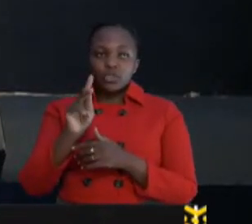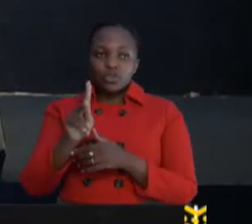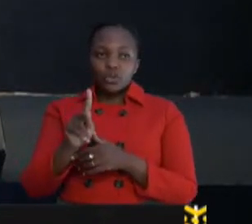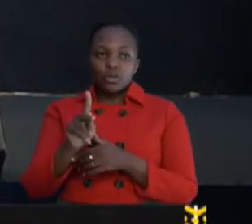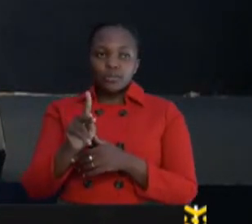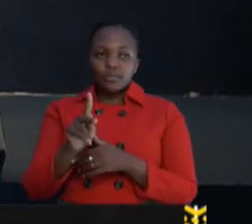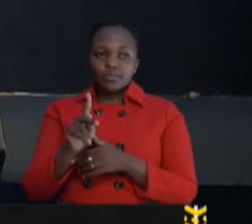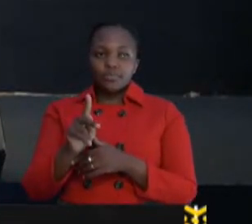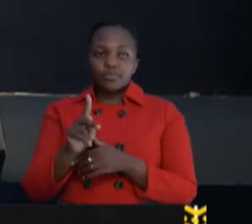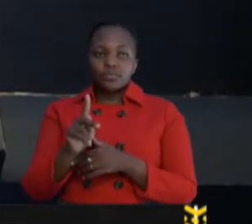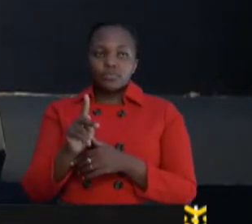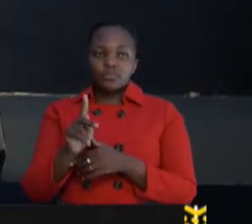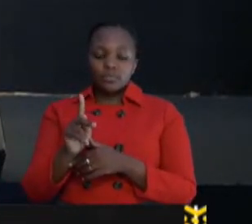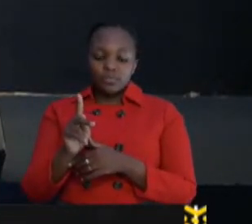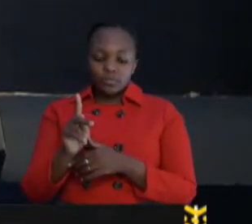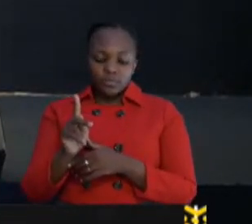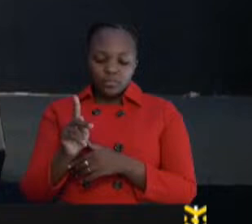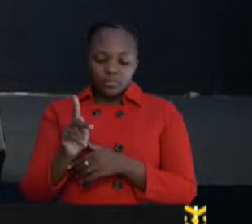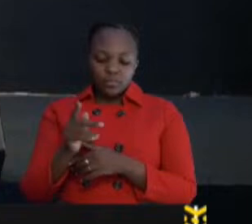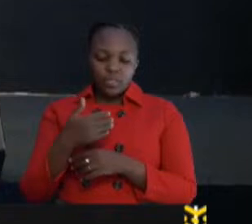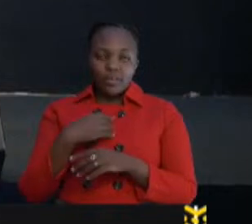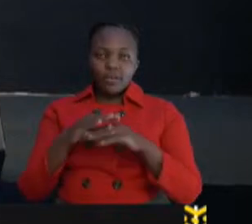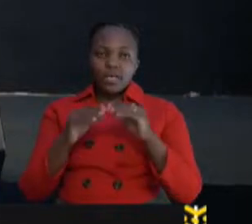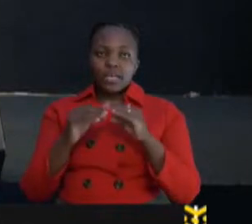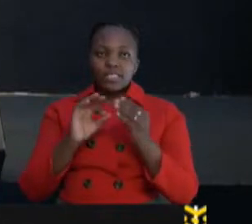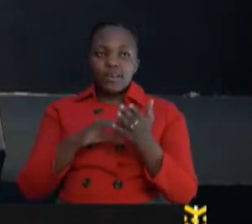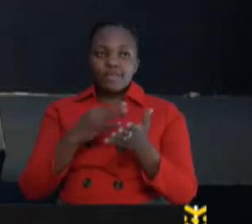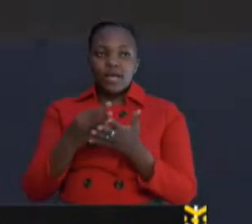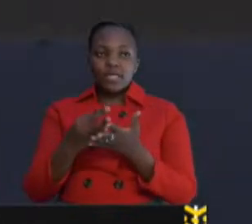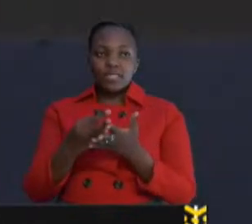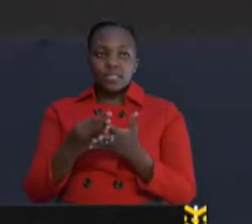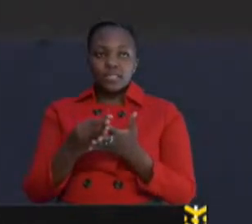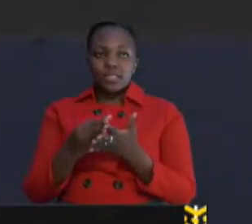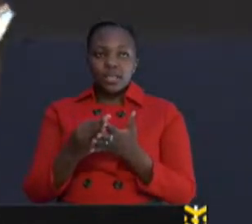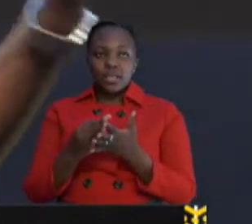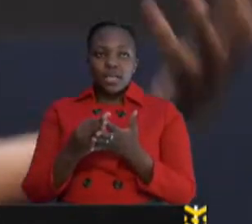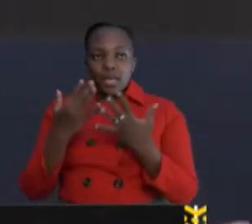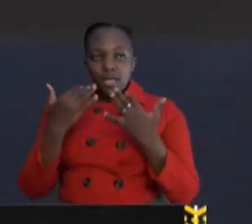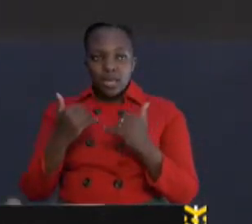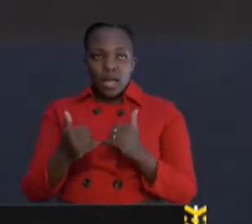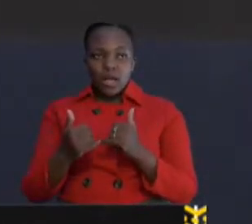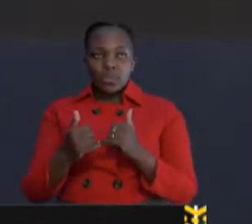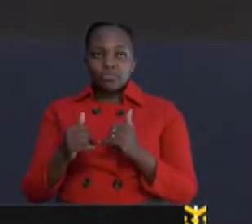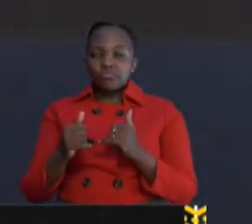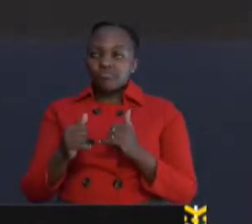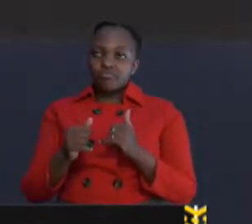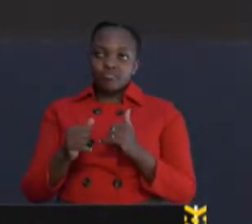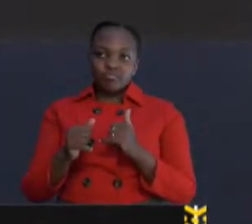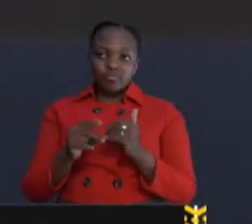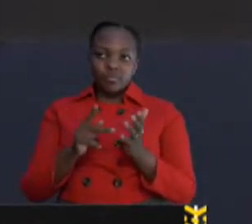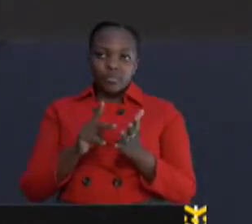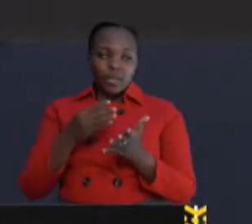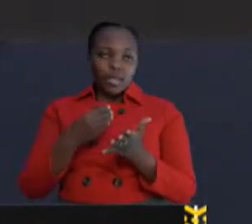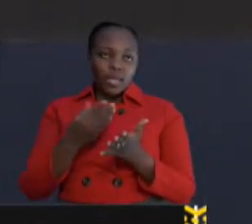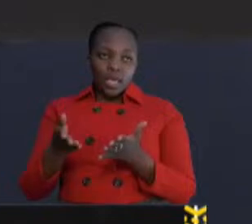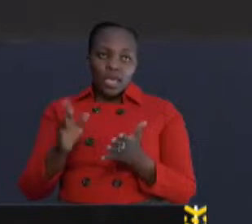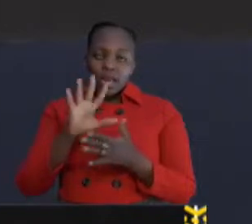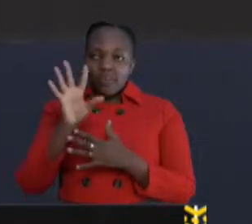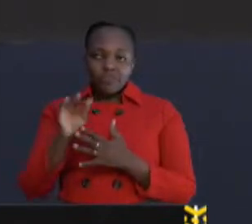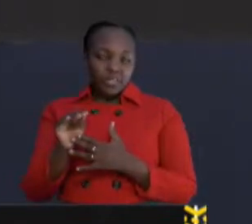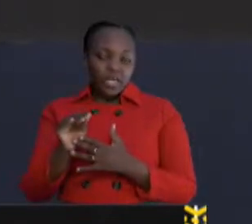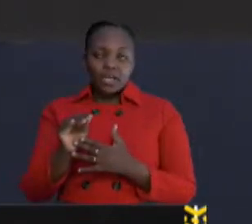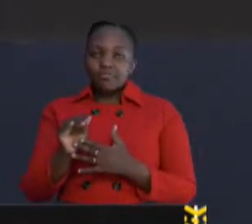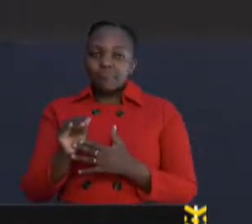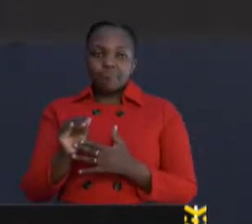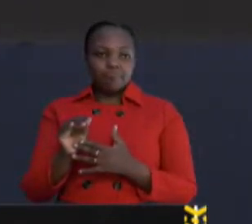you're describing, the TikTok Creator Fund, unfortunately, it's currently not monetized in Africa.